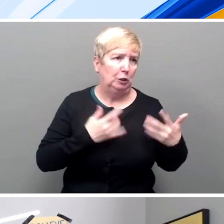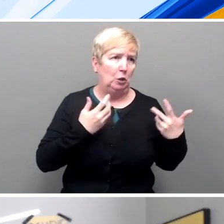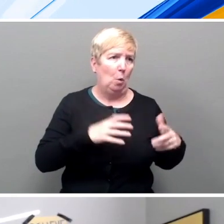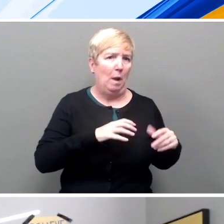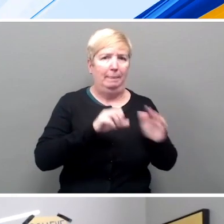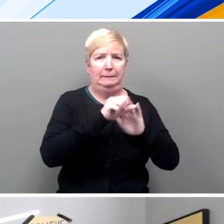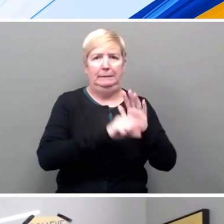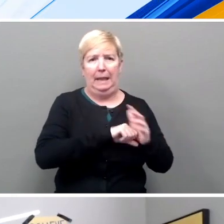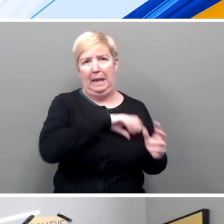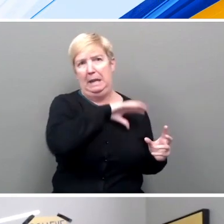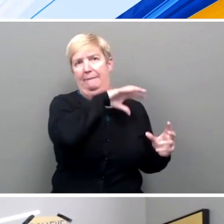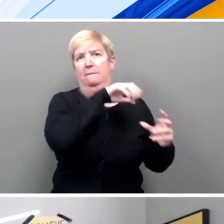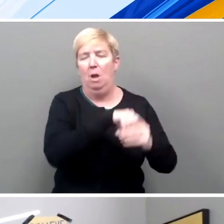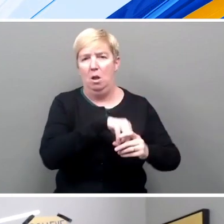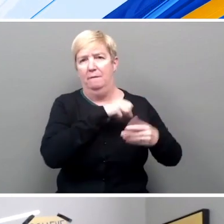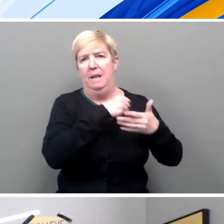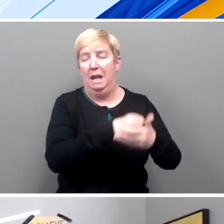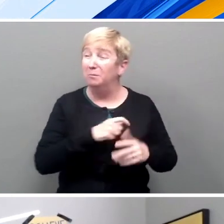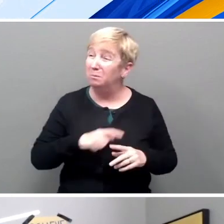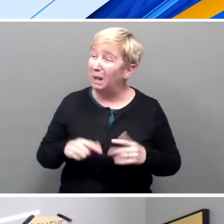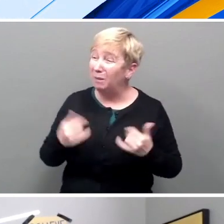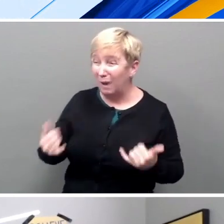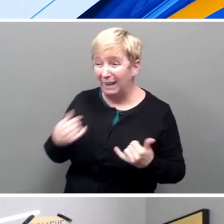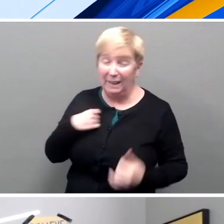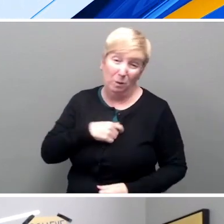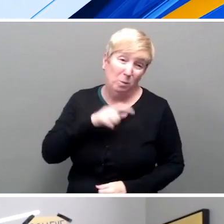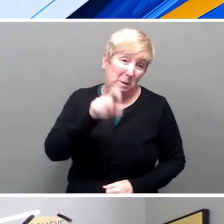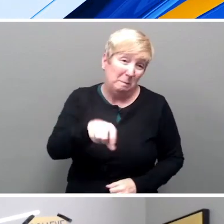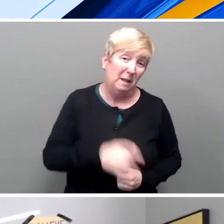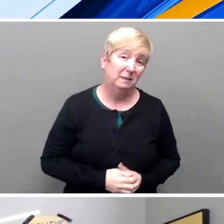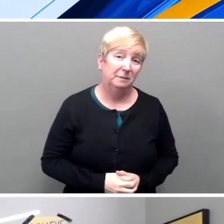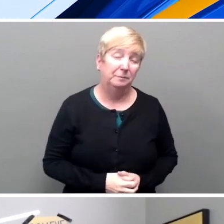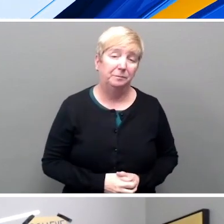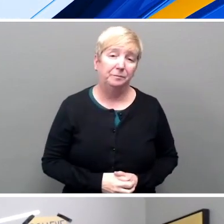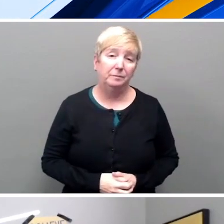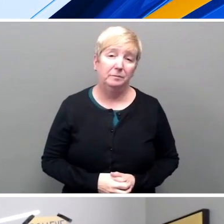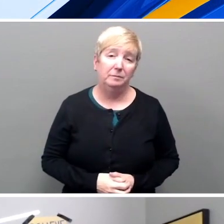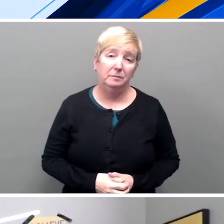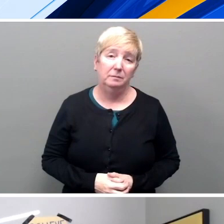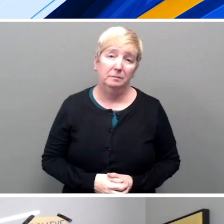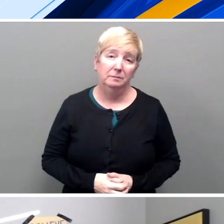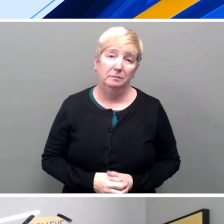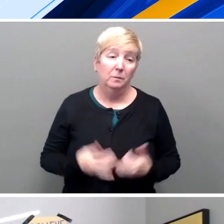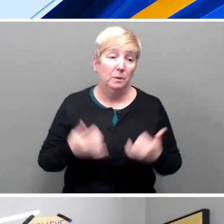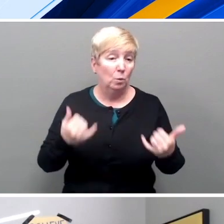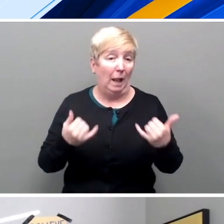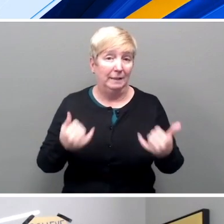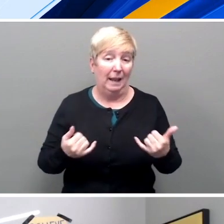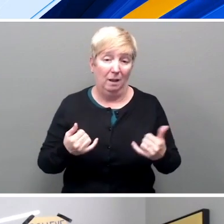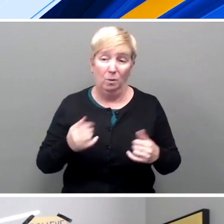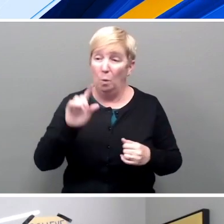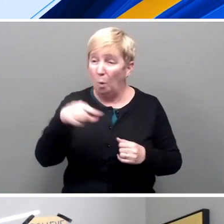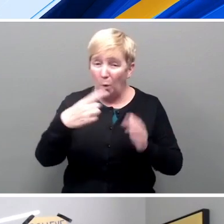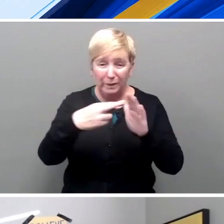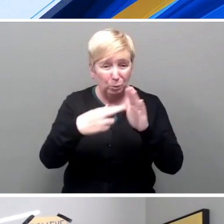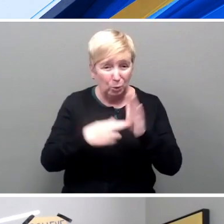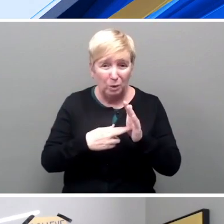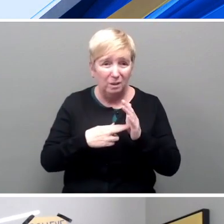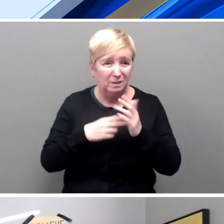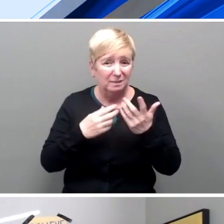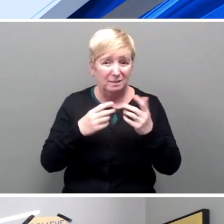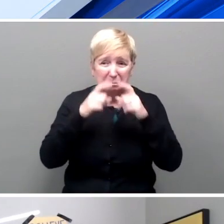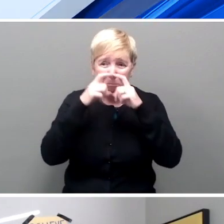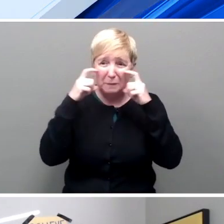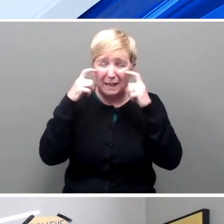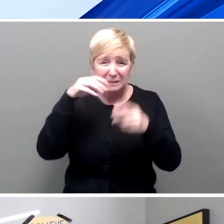But right now we just do. But the only thing we're doing really is the individual is the indoor mask mandate at this point in